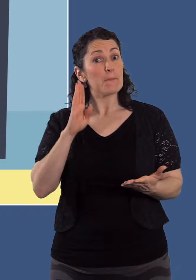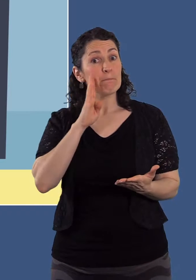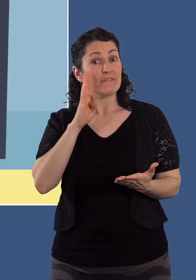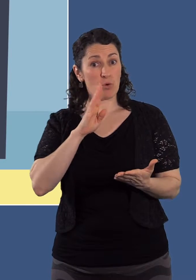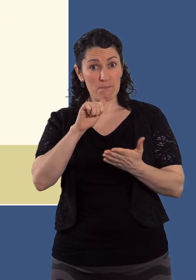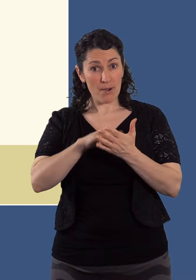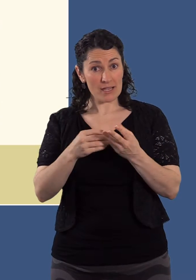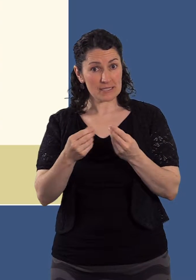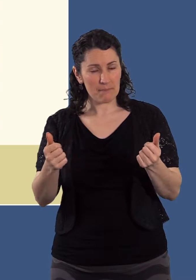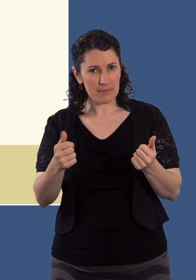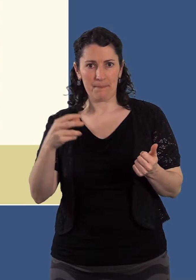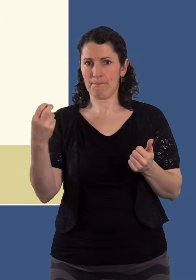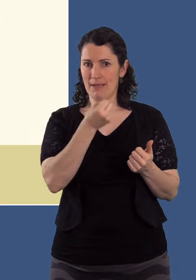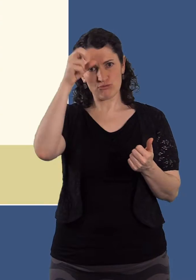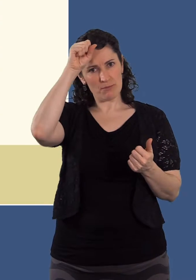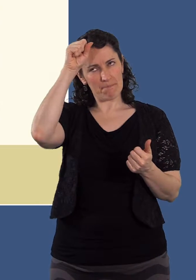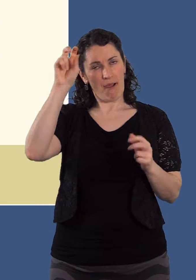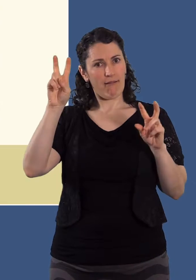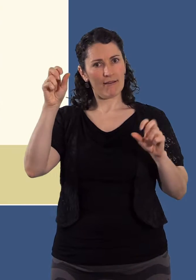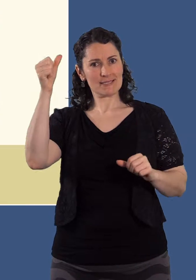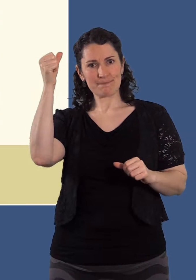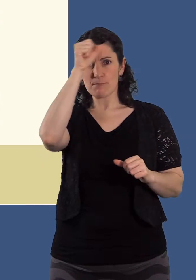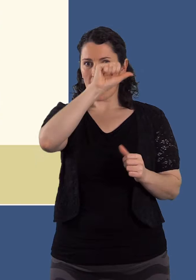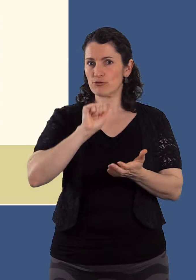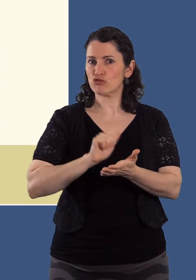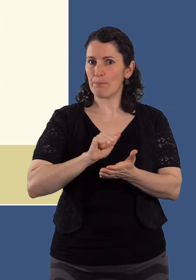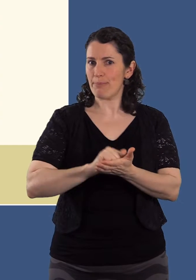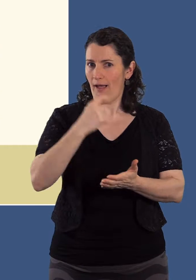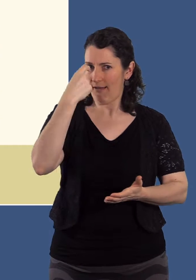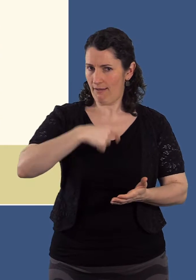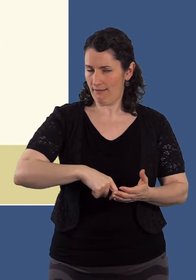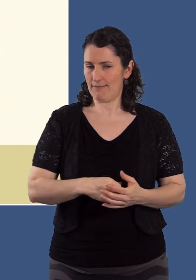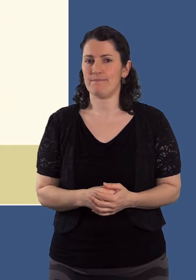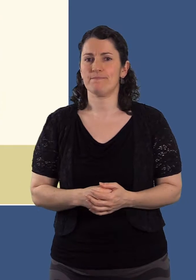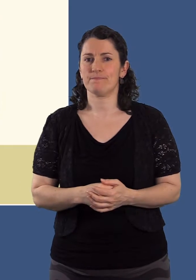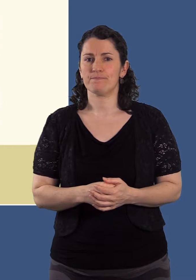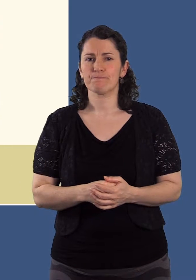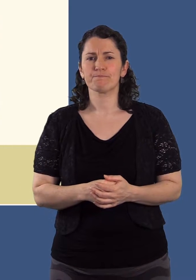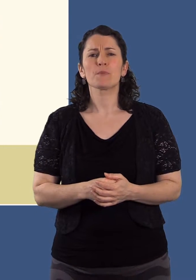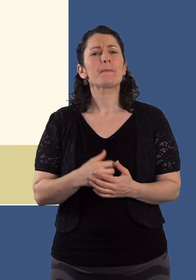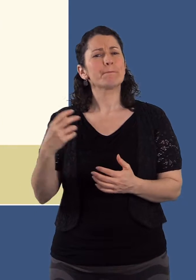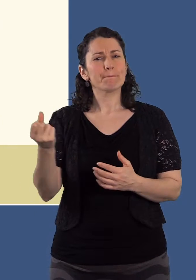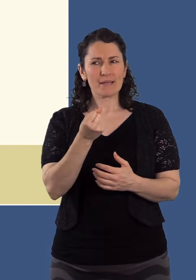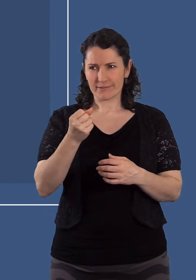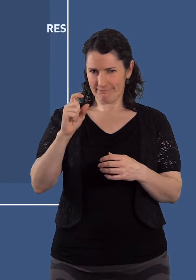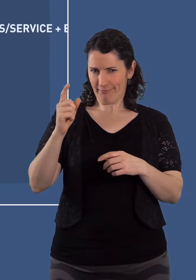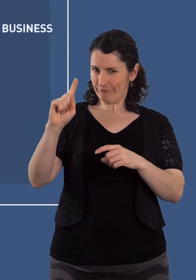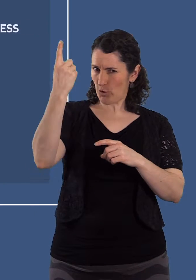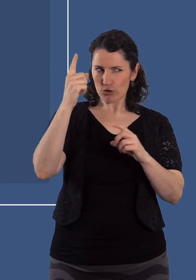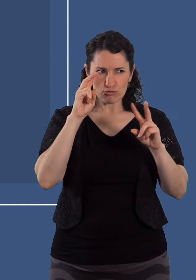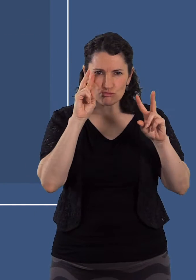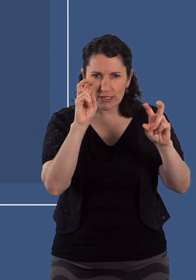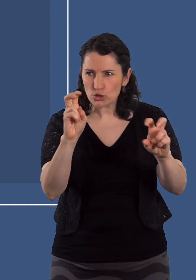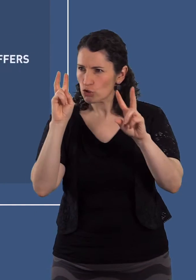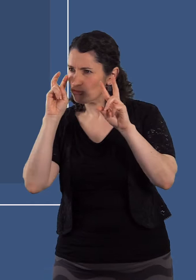shopper. Before you buy products or services, you can also protect yourself by being a smart shopper. Always do your